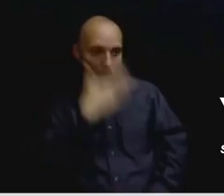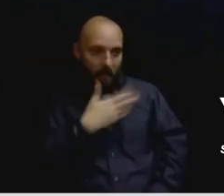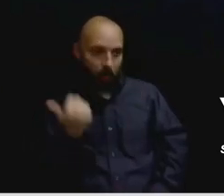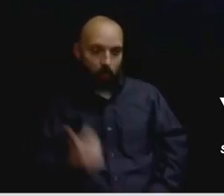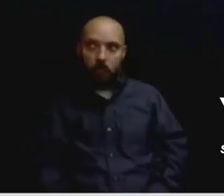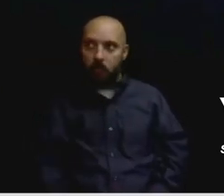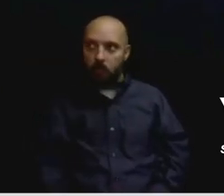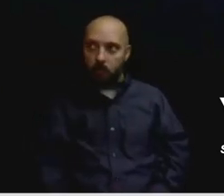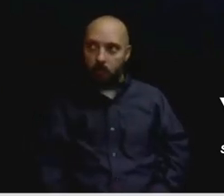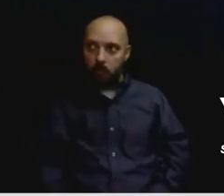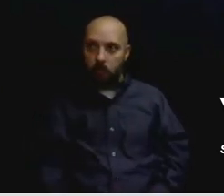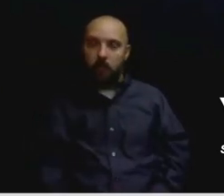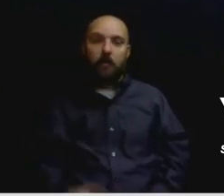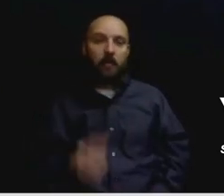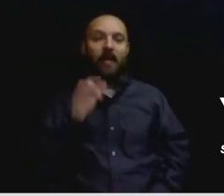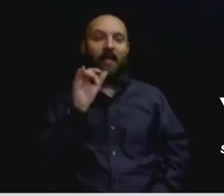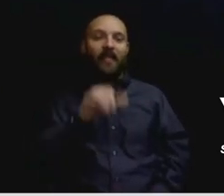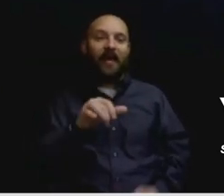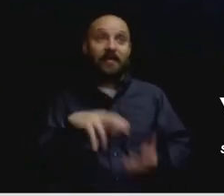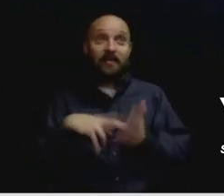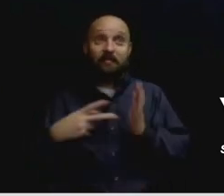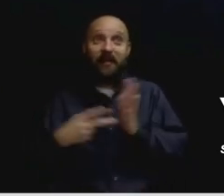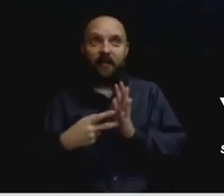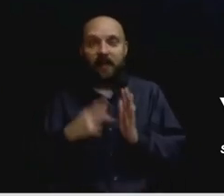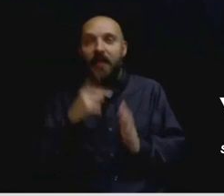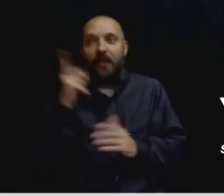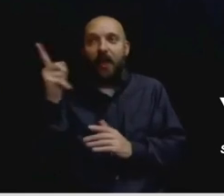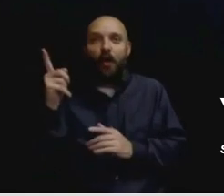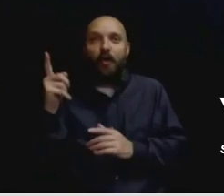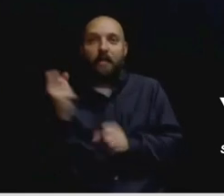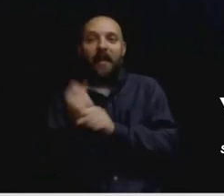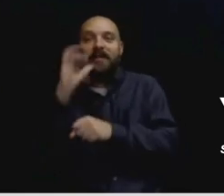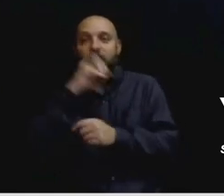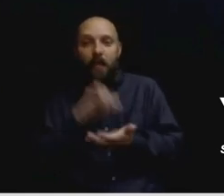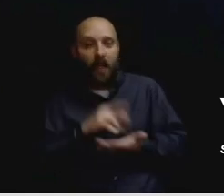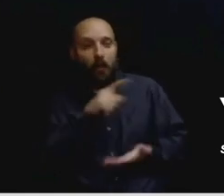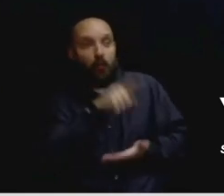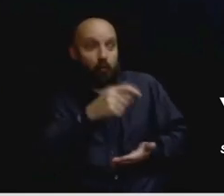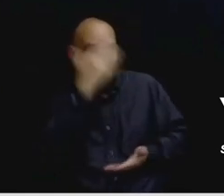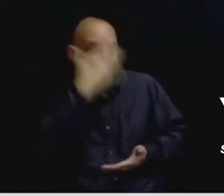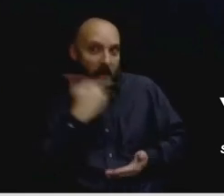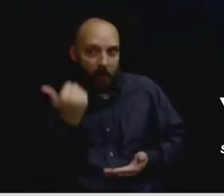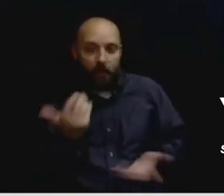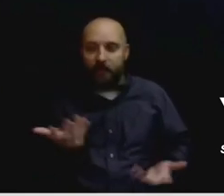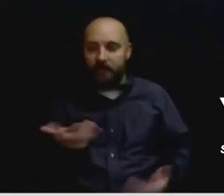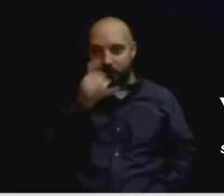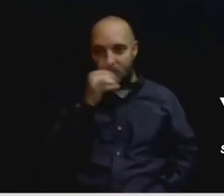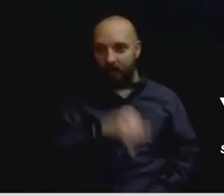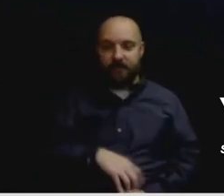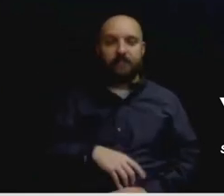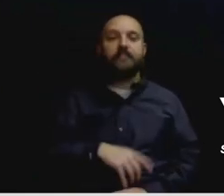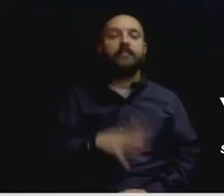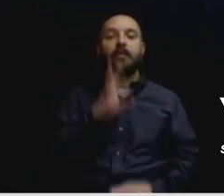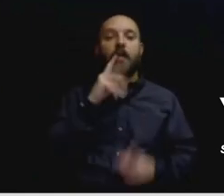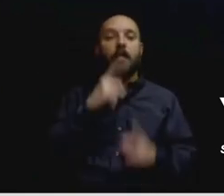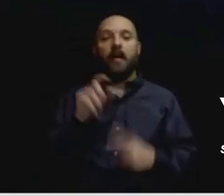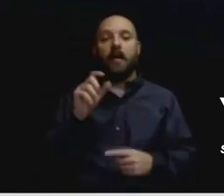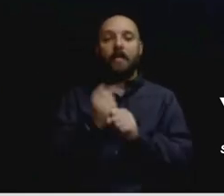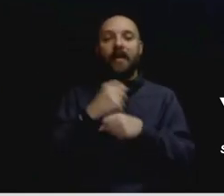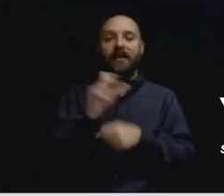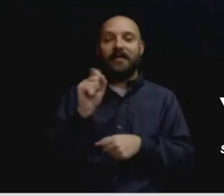Mm-hmm. Right. Well, that's implying that you're doing these things on purpose, right? Okay, so let's talk about making sensory supports